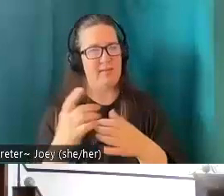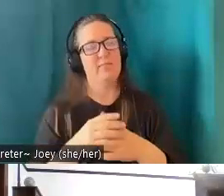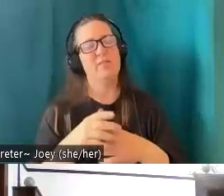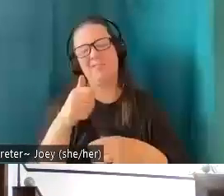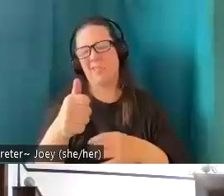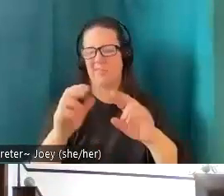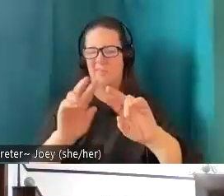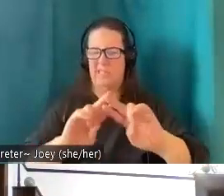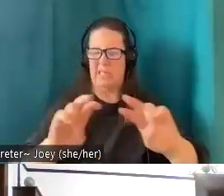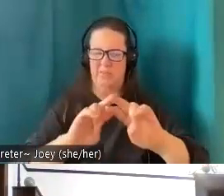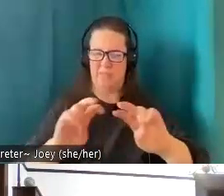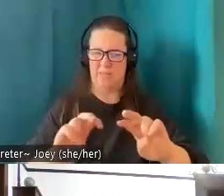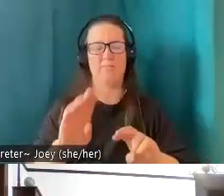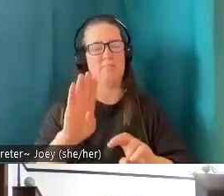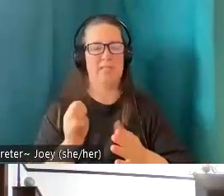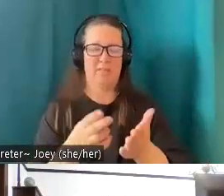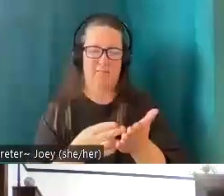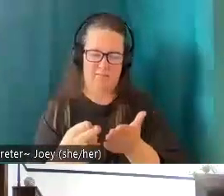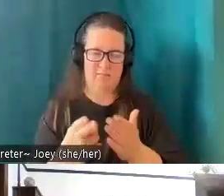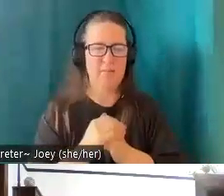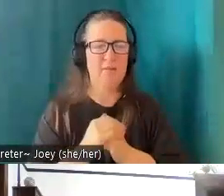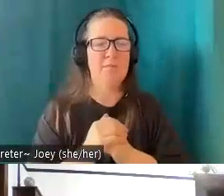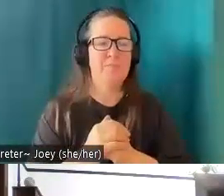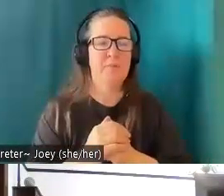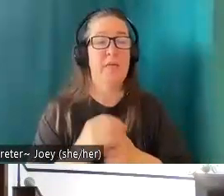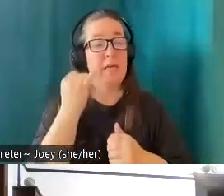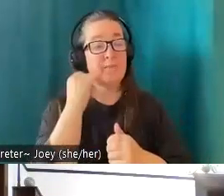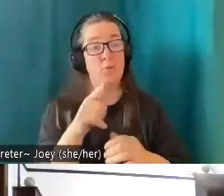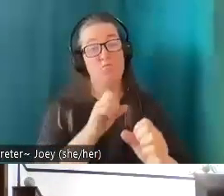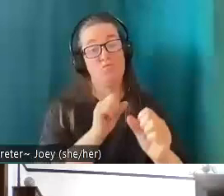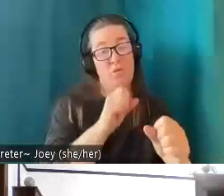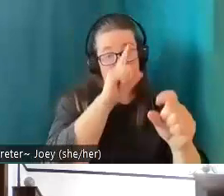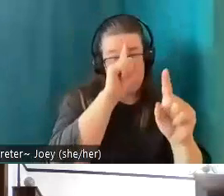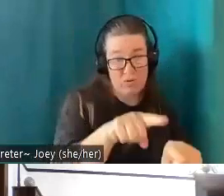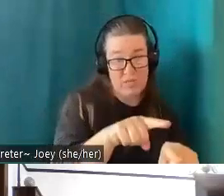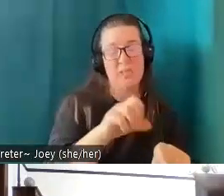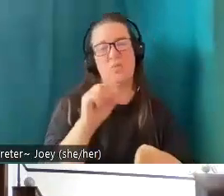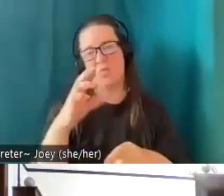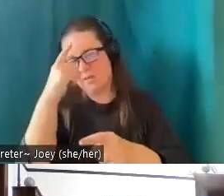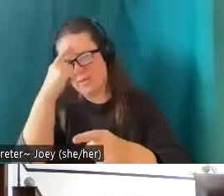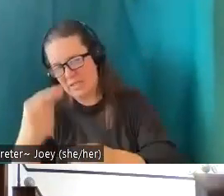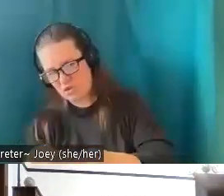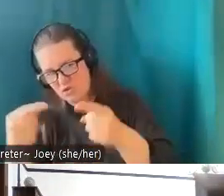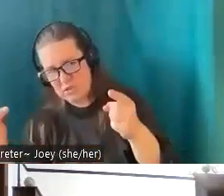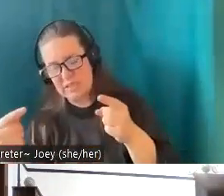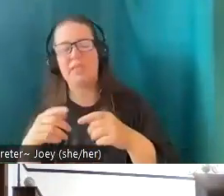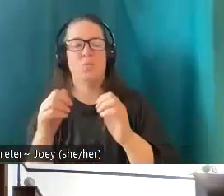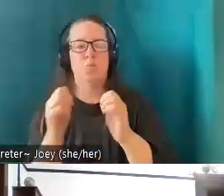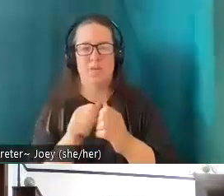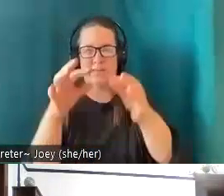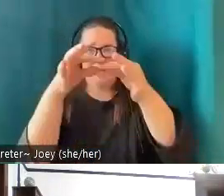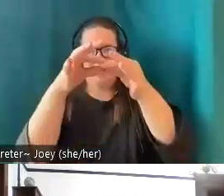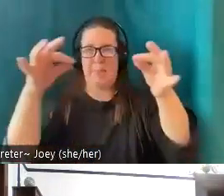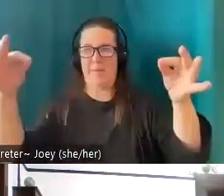and determine whether you strongly disagree or strongly agree with these statements. our organization creates and/or provides programming